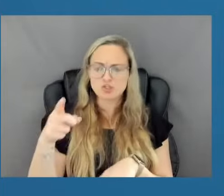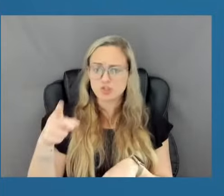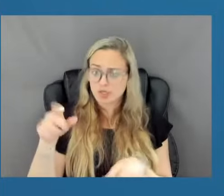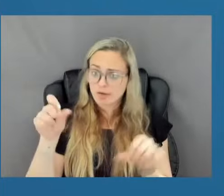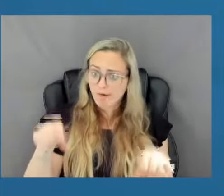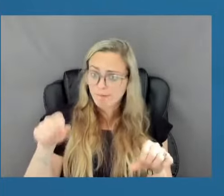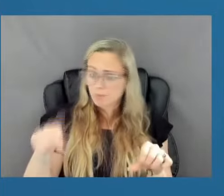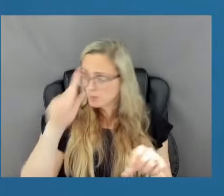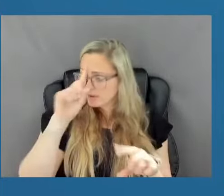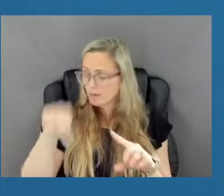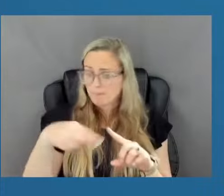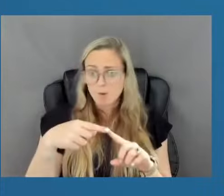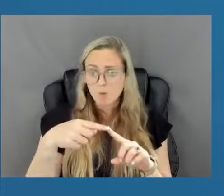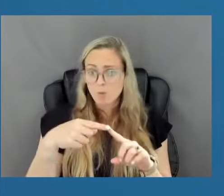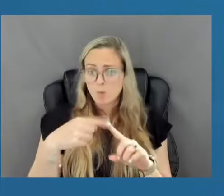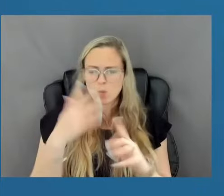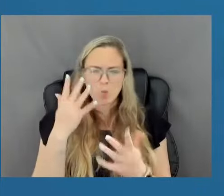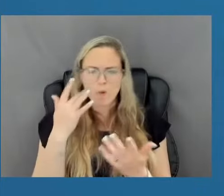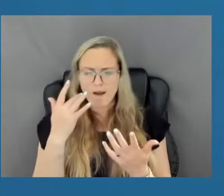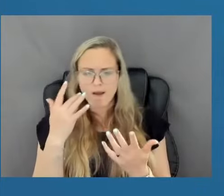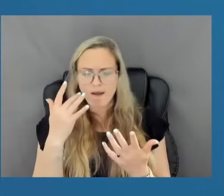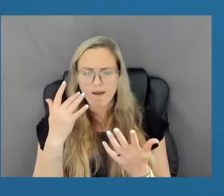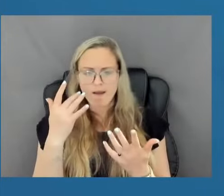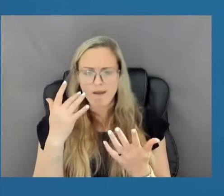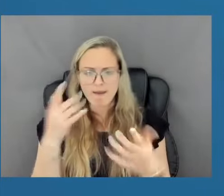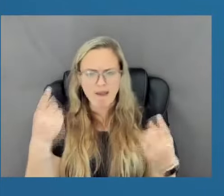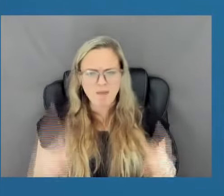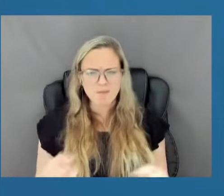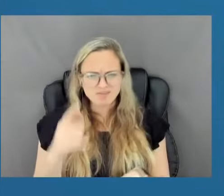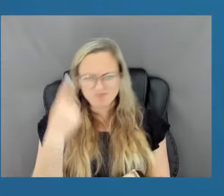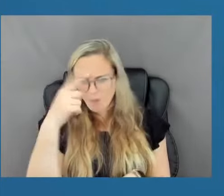think about why the mass shooting happened.